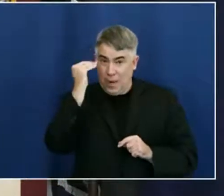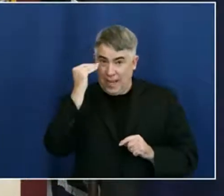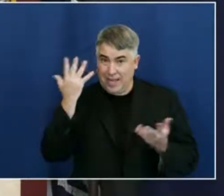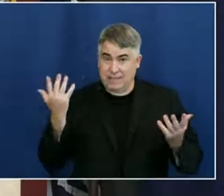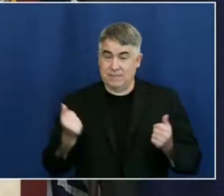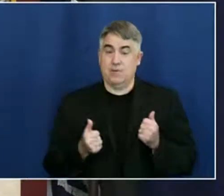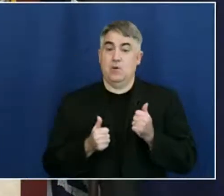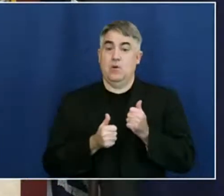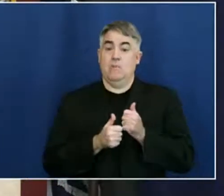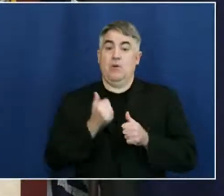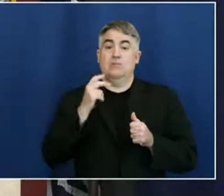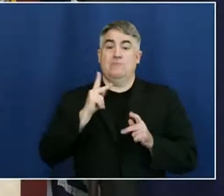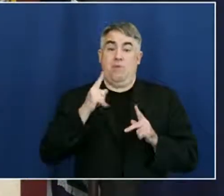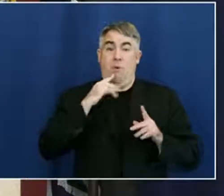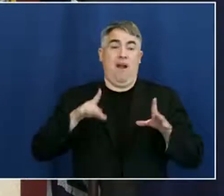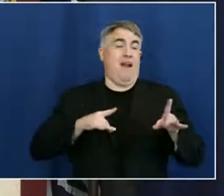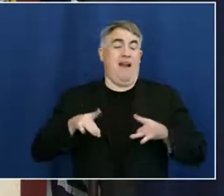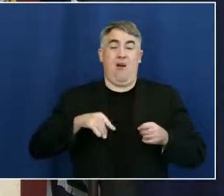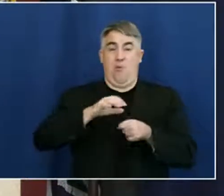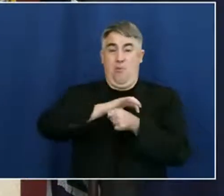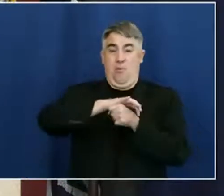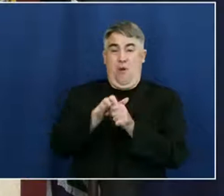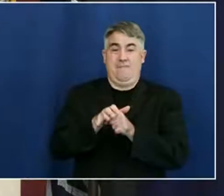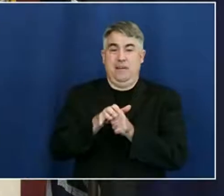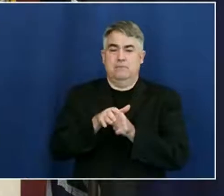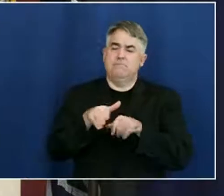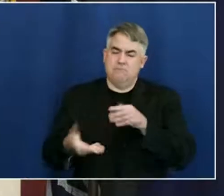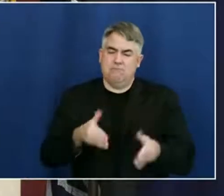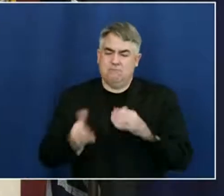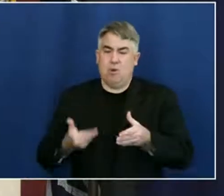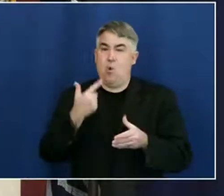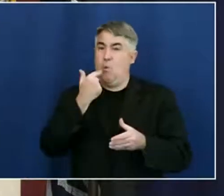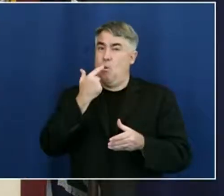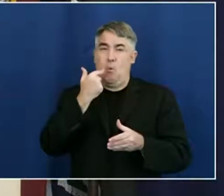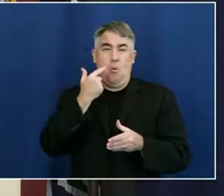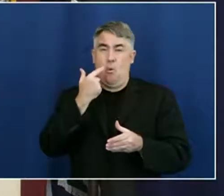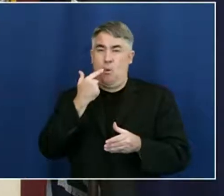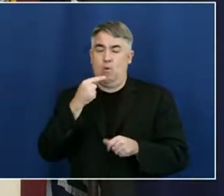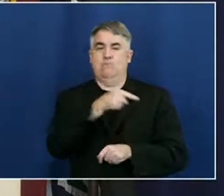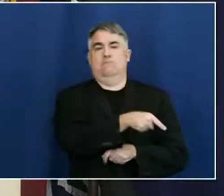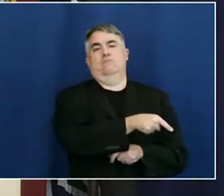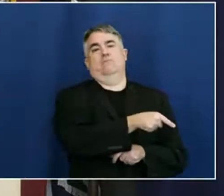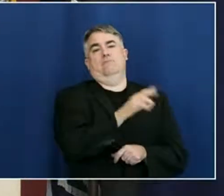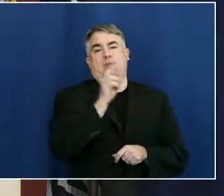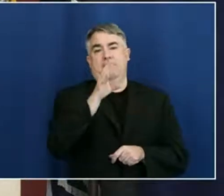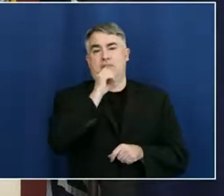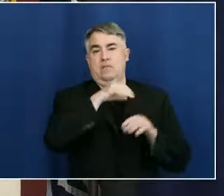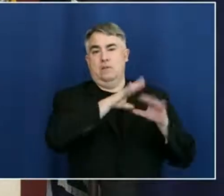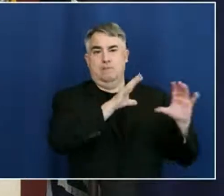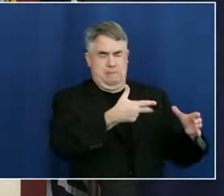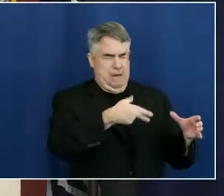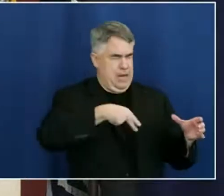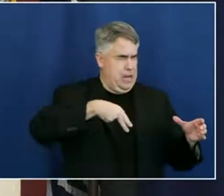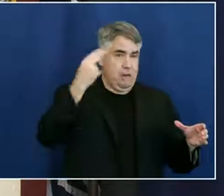COVID deaths, the overwhelming number of COVID deaths. And there is presently not enough vaccine